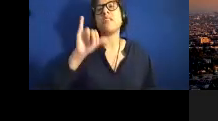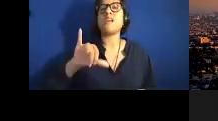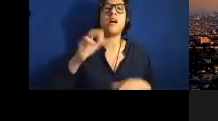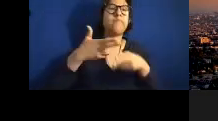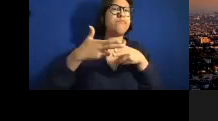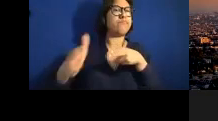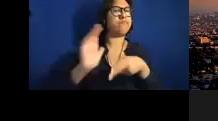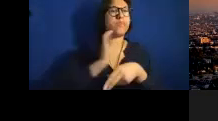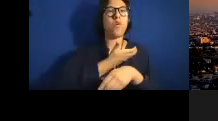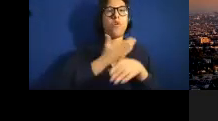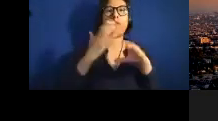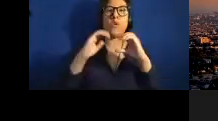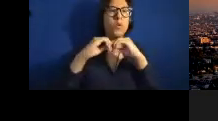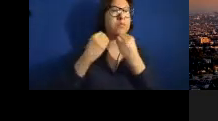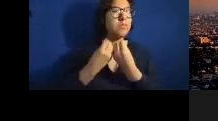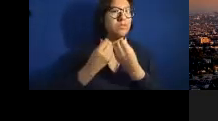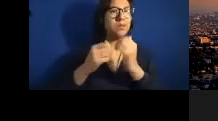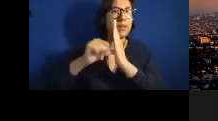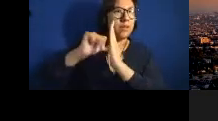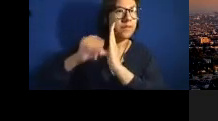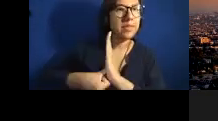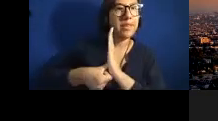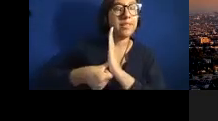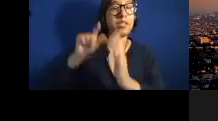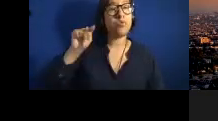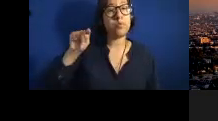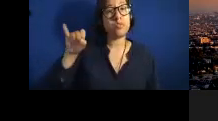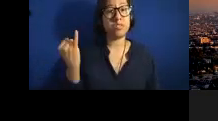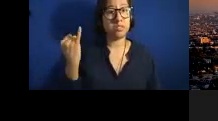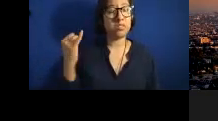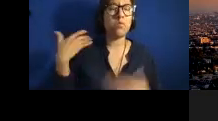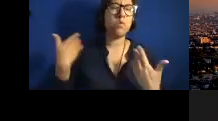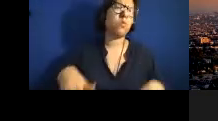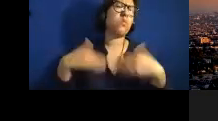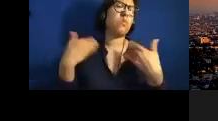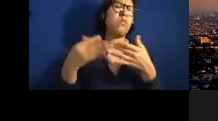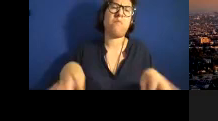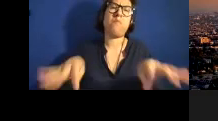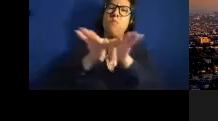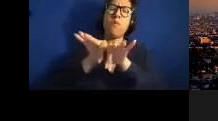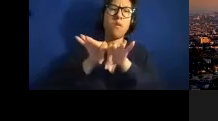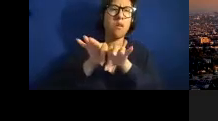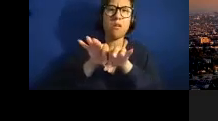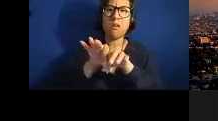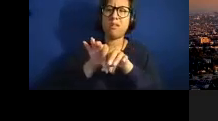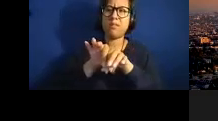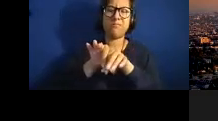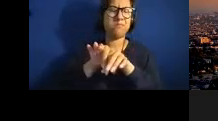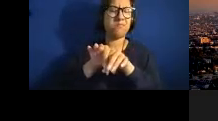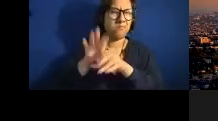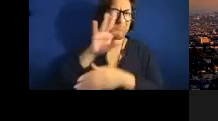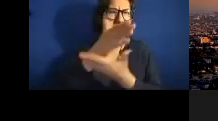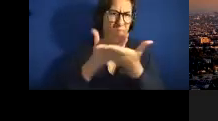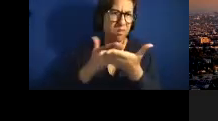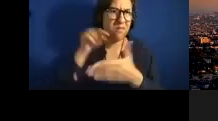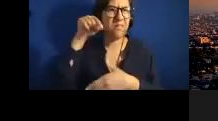do, and just really emphasizing that transformative justice is a really important component in developing, you know,